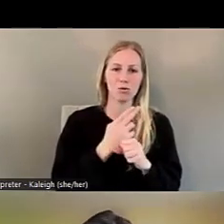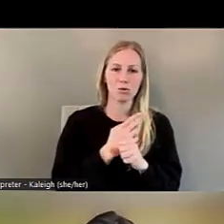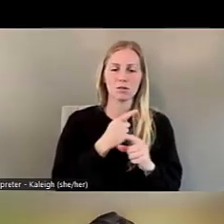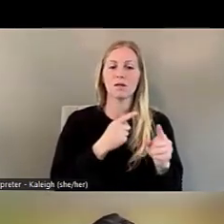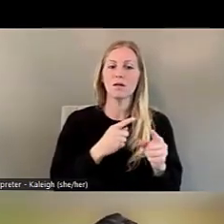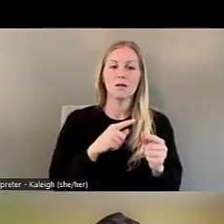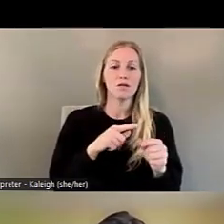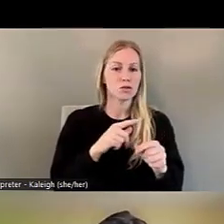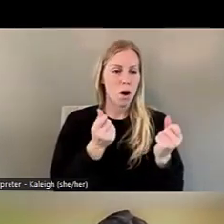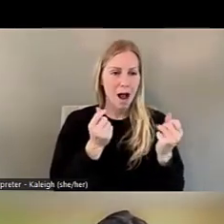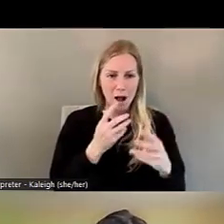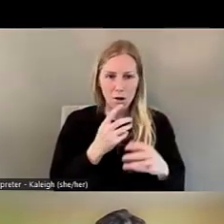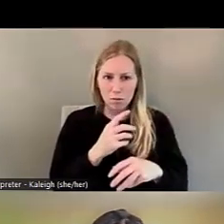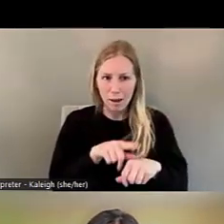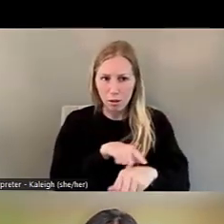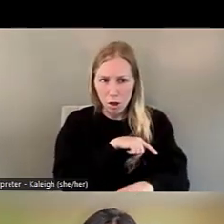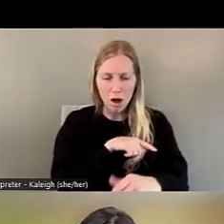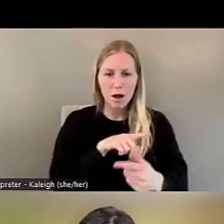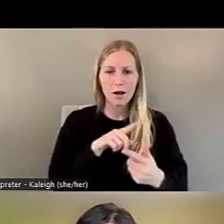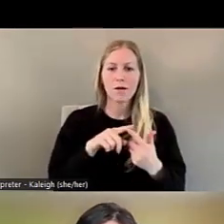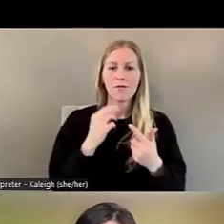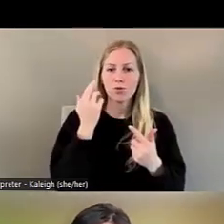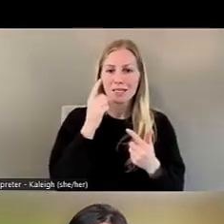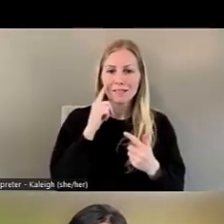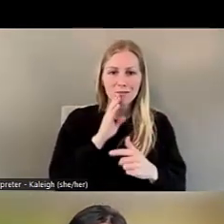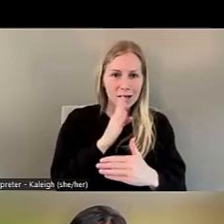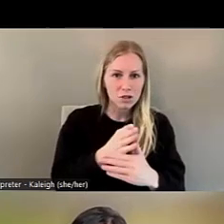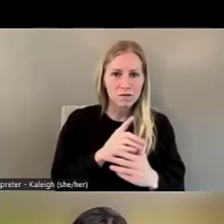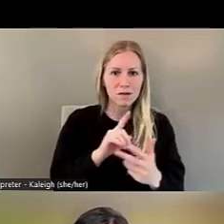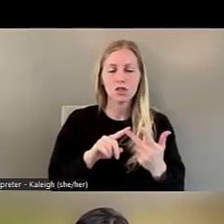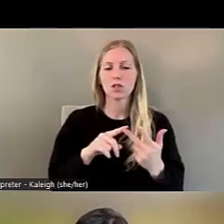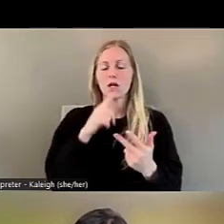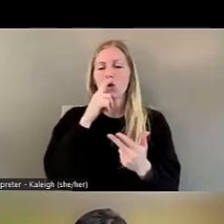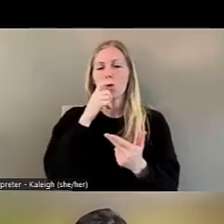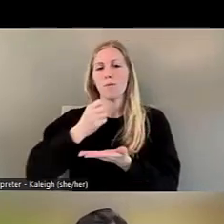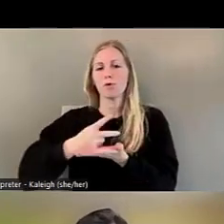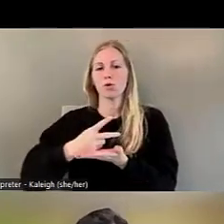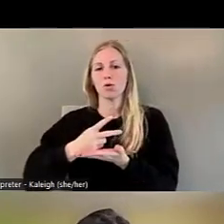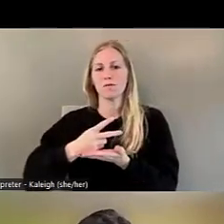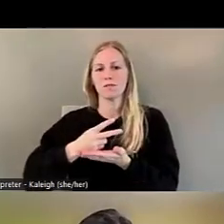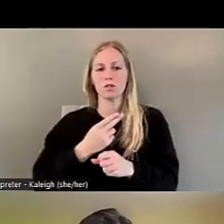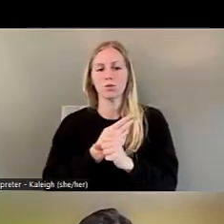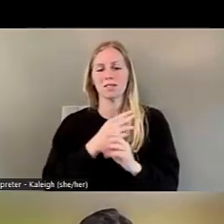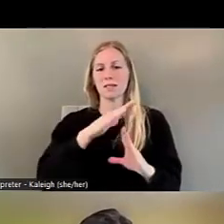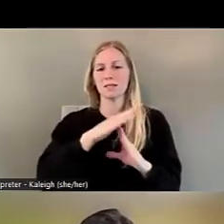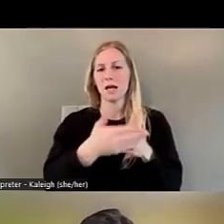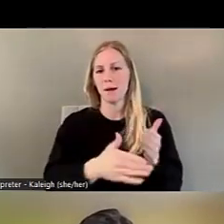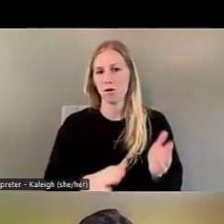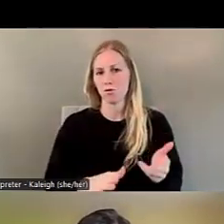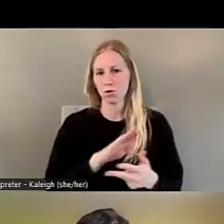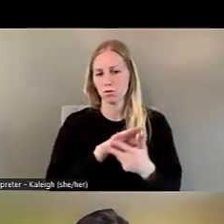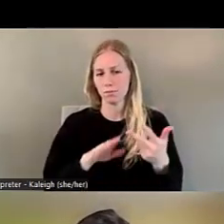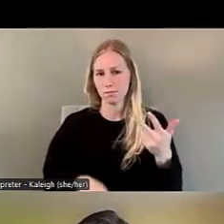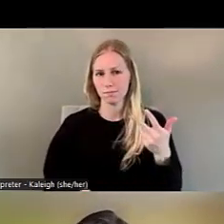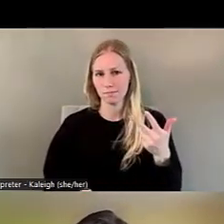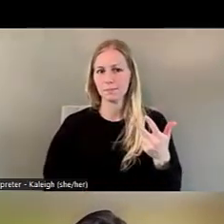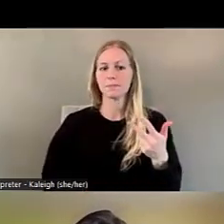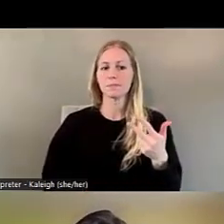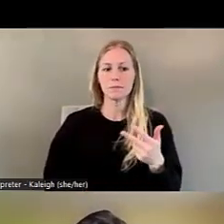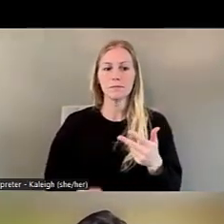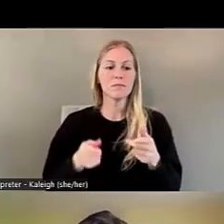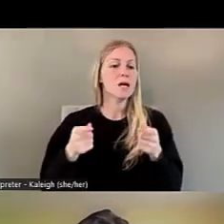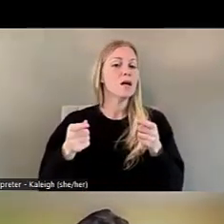reason for the intervention, and who approved the usage of the timeout room. And these